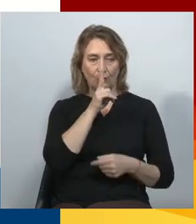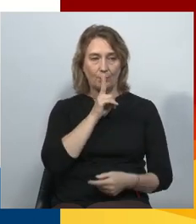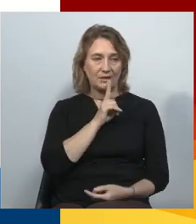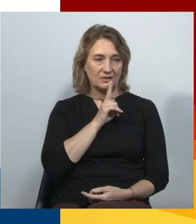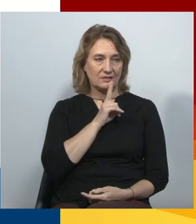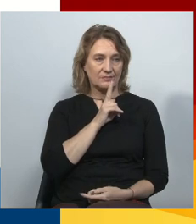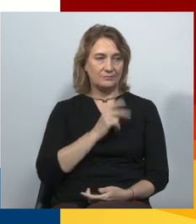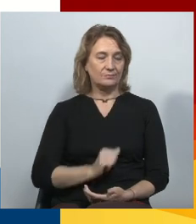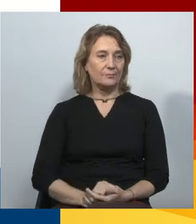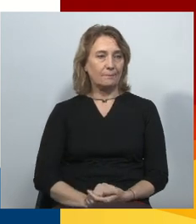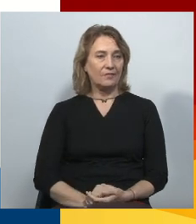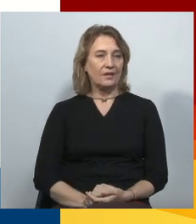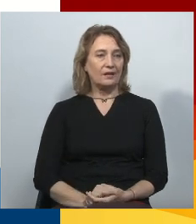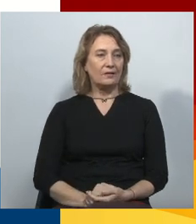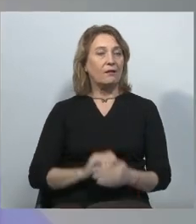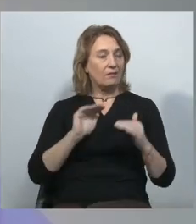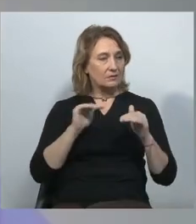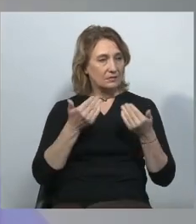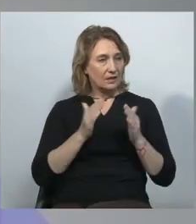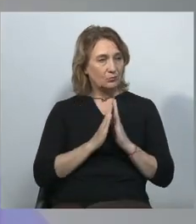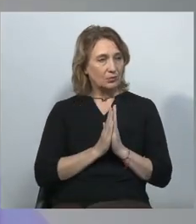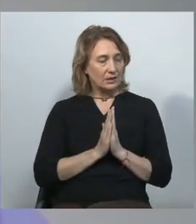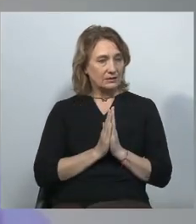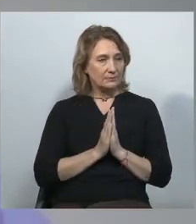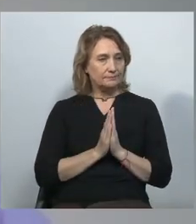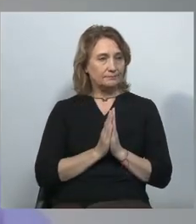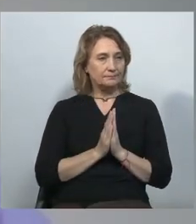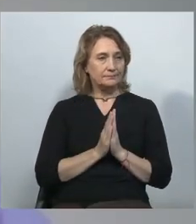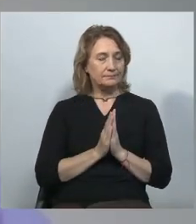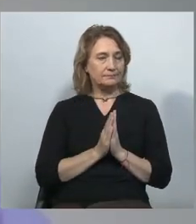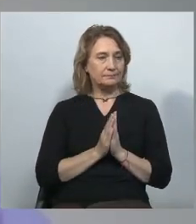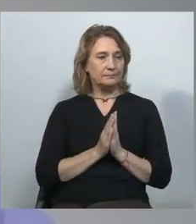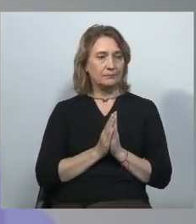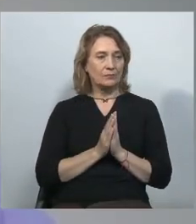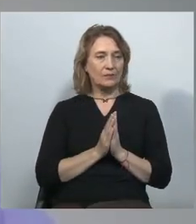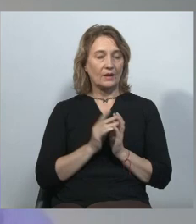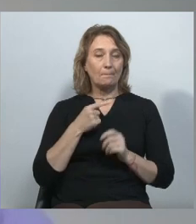continues for more than 2 months. Next slide, please.